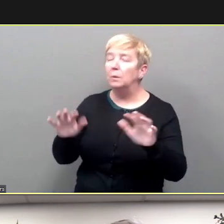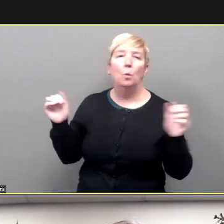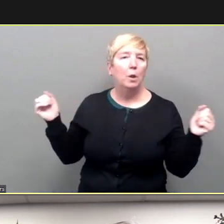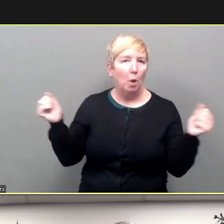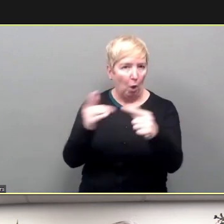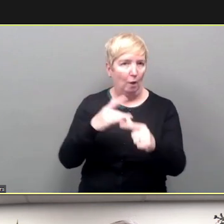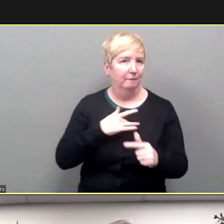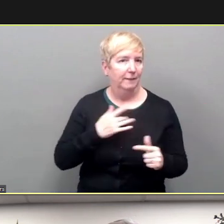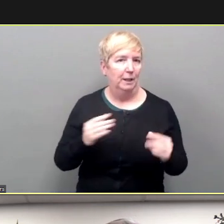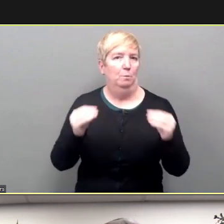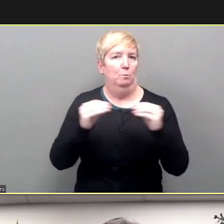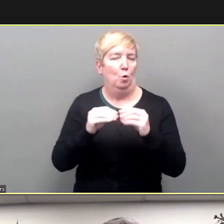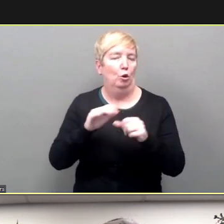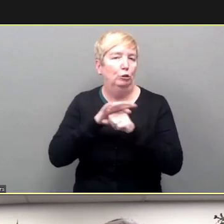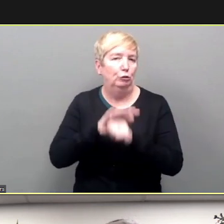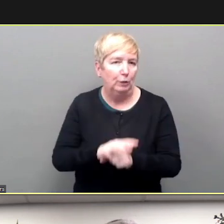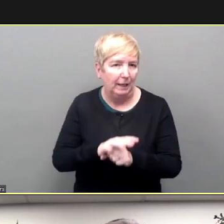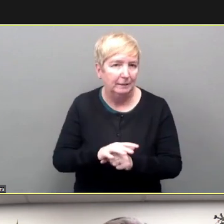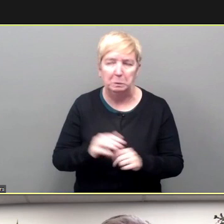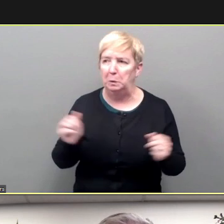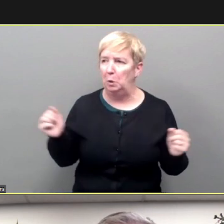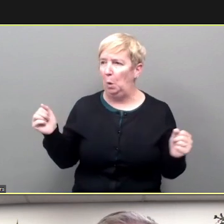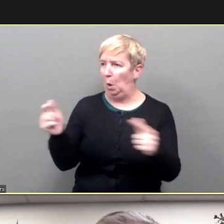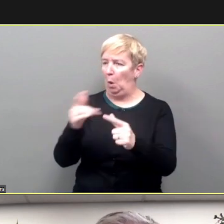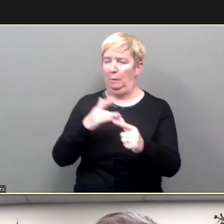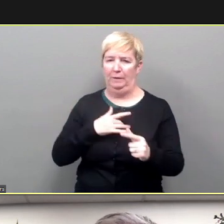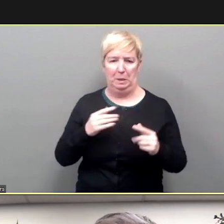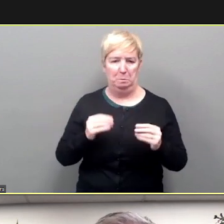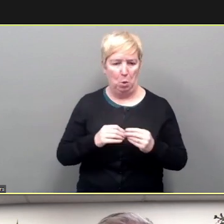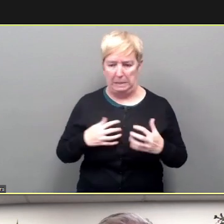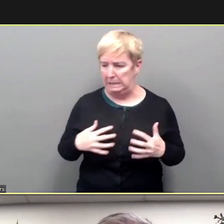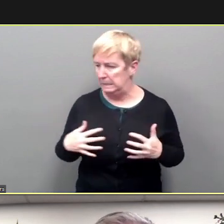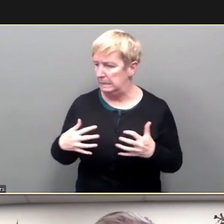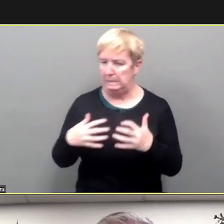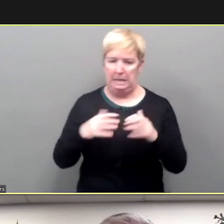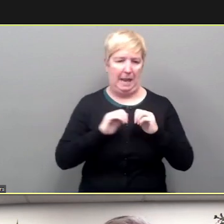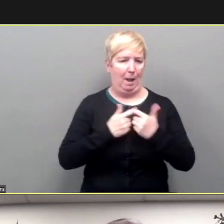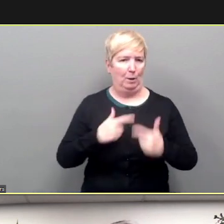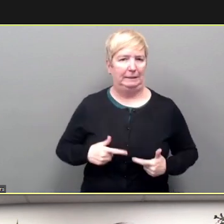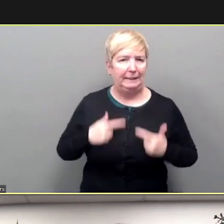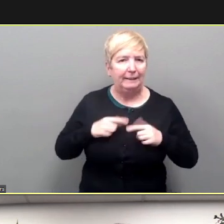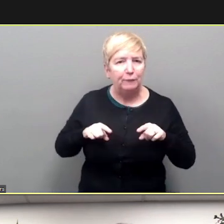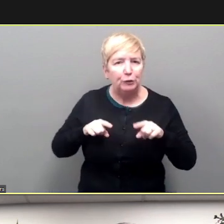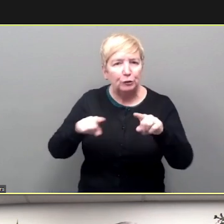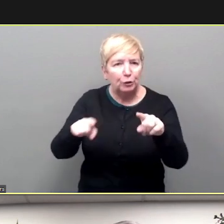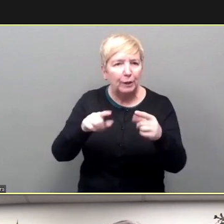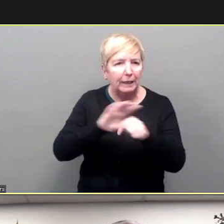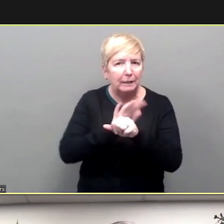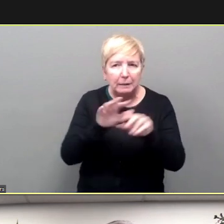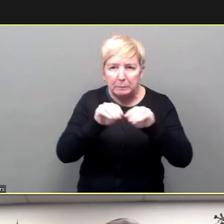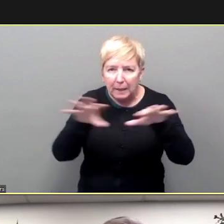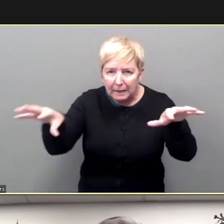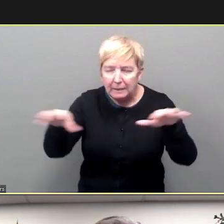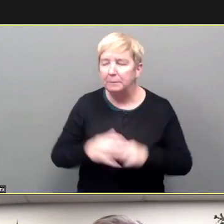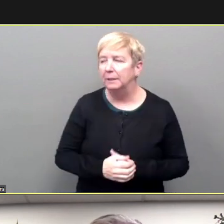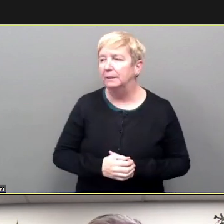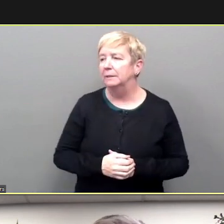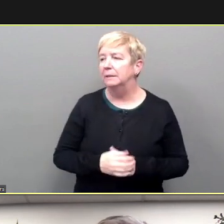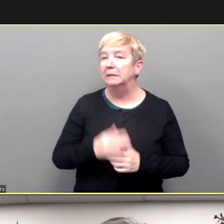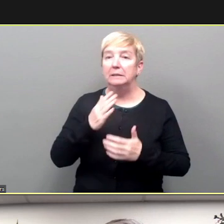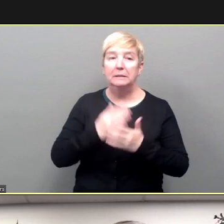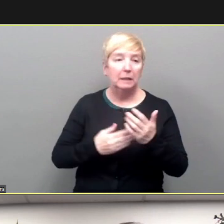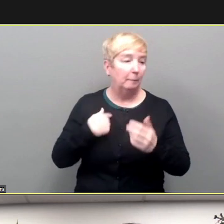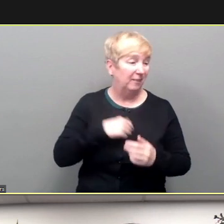We're all more tense. We're all trying to figure out how to live in the middle of a pandemic. And some of us are frustrated